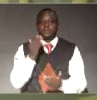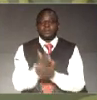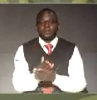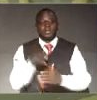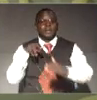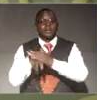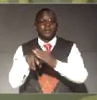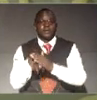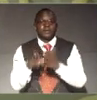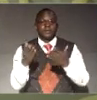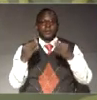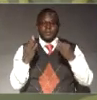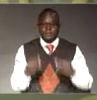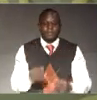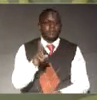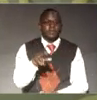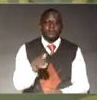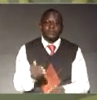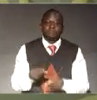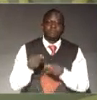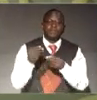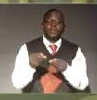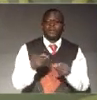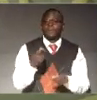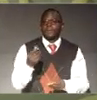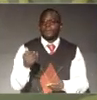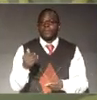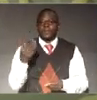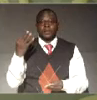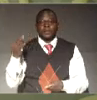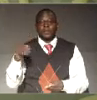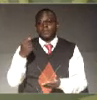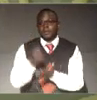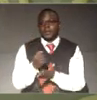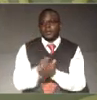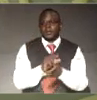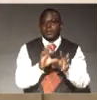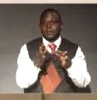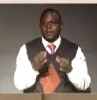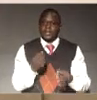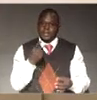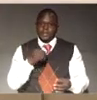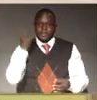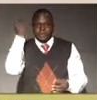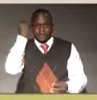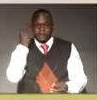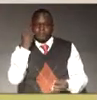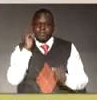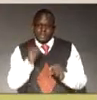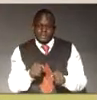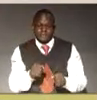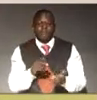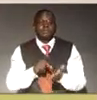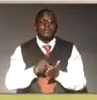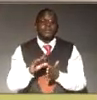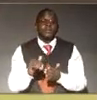declaring his assets after failing to reveal the money he held in foreign bank accounts. The tribunal said he would have to forfeit the money in